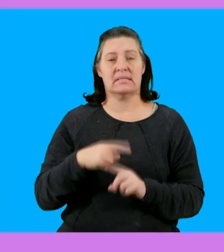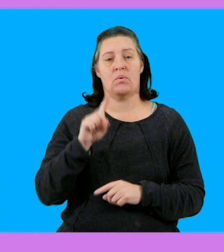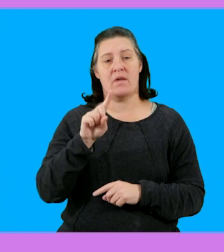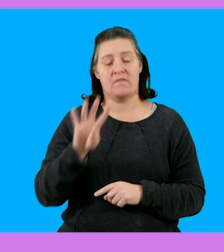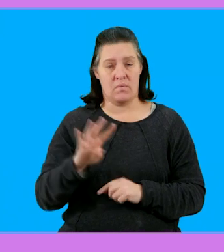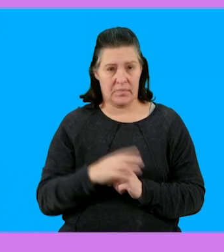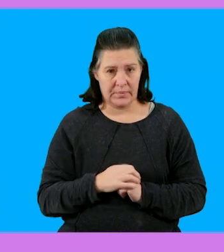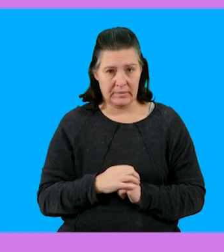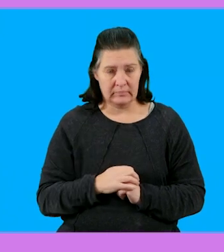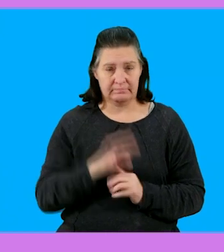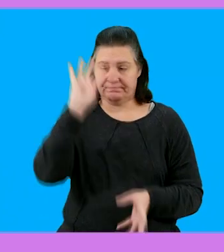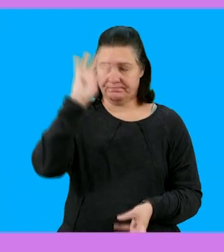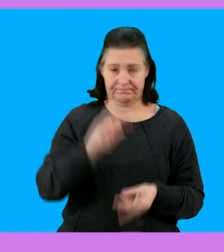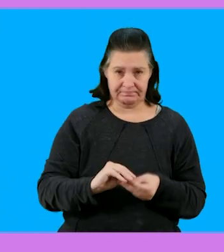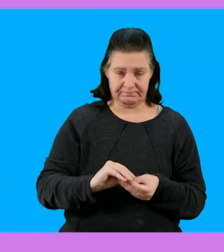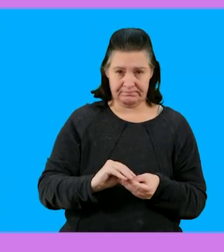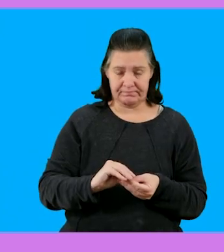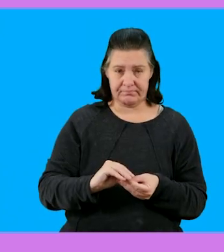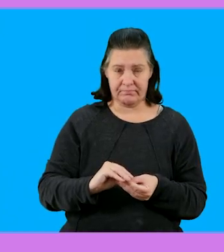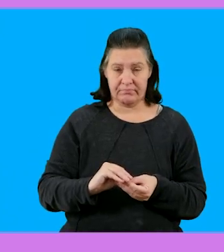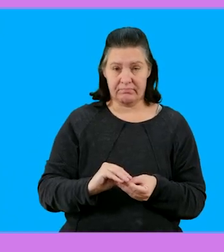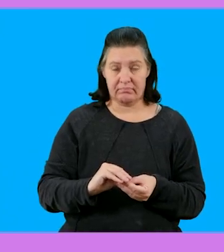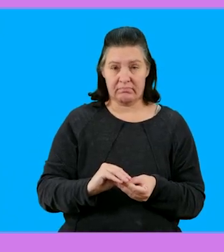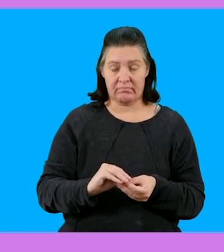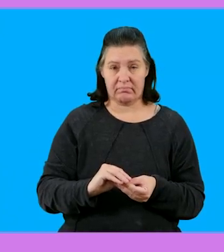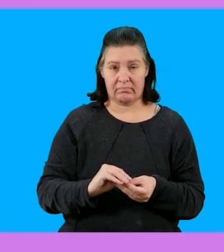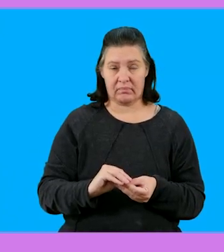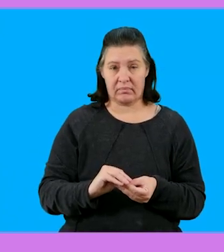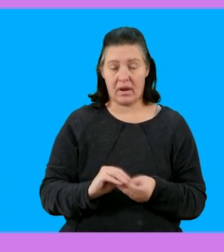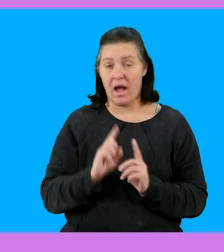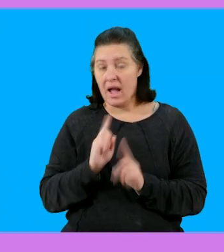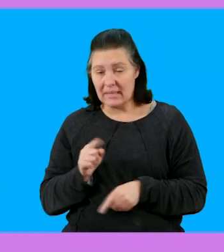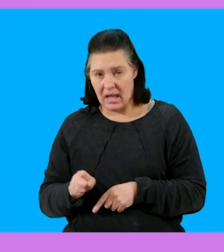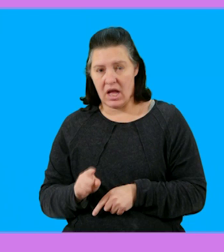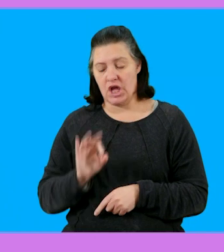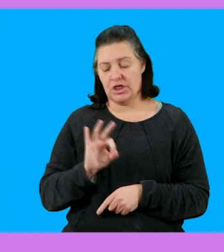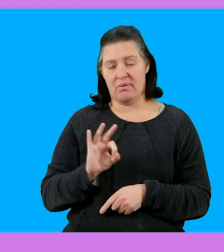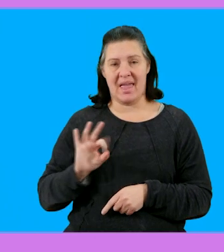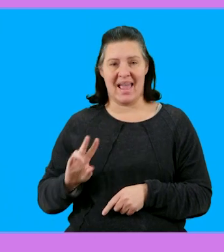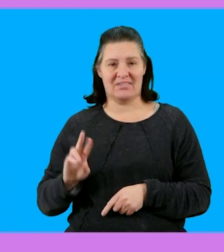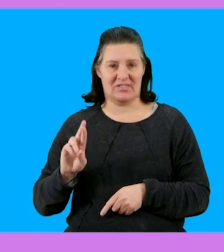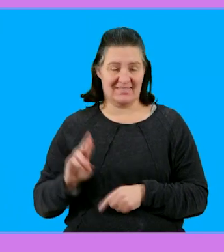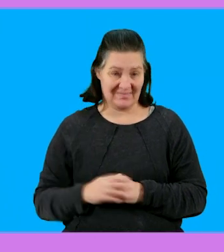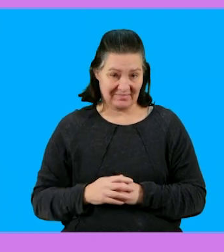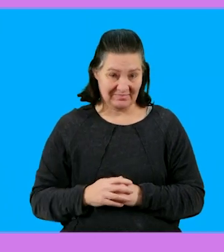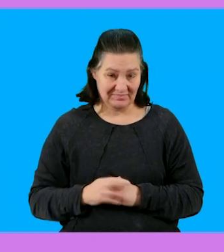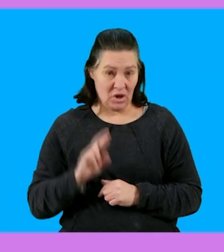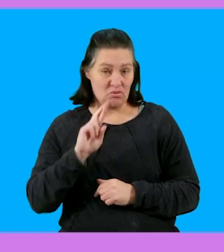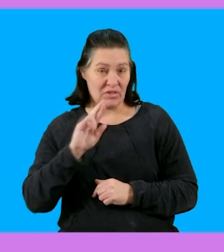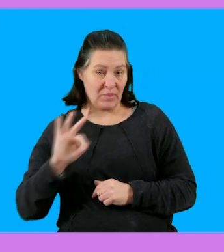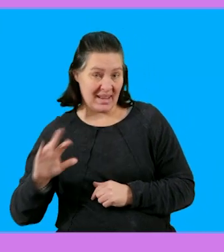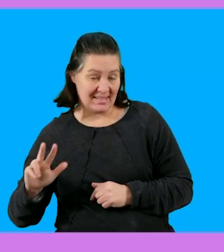14. Right, so that will give me a total of 38 Rand. Guys, I hope that's clear to you.